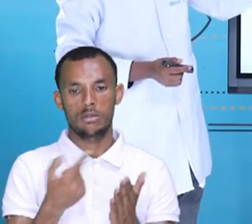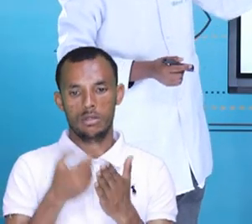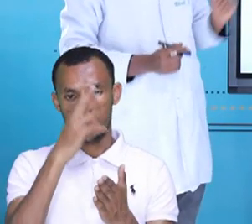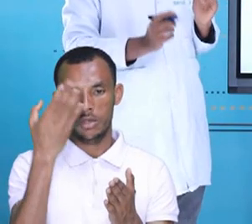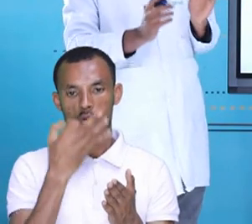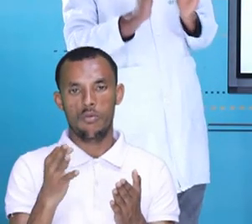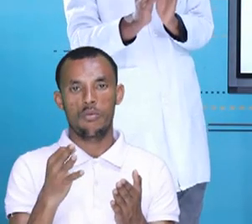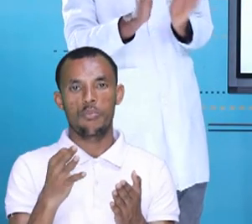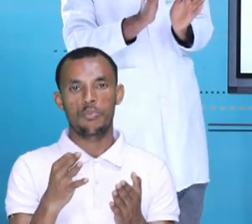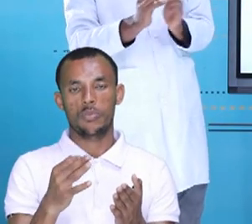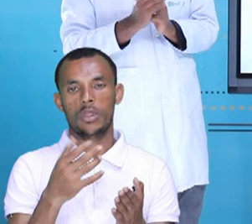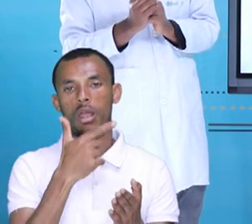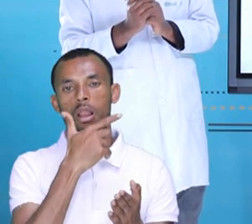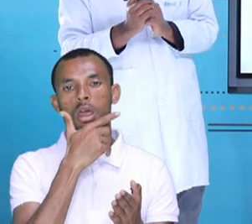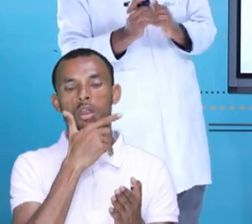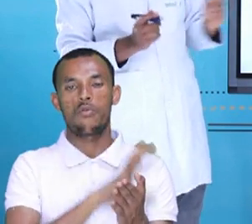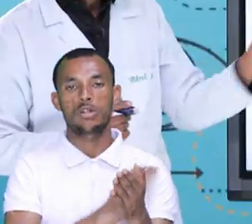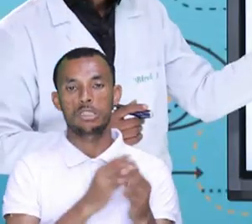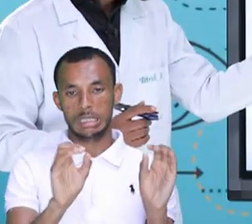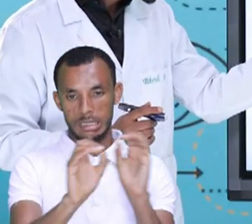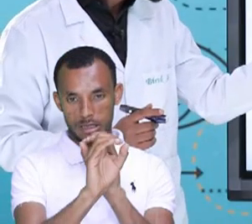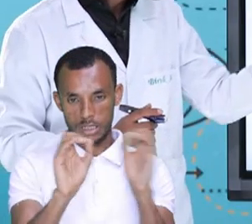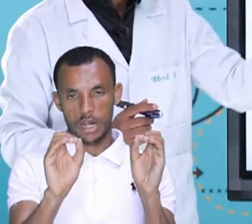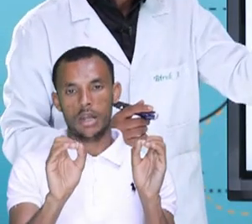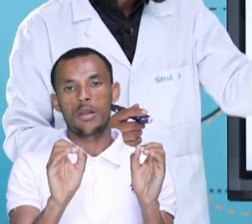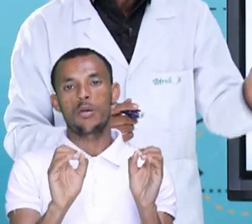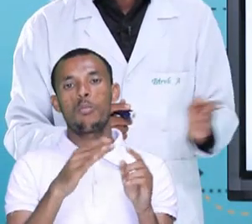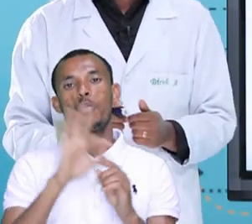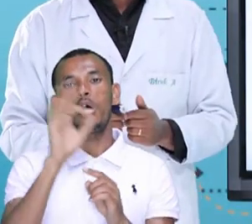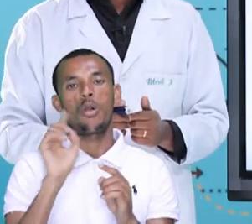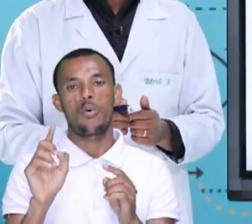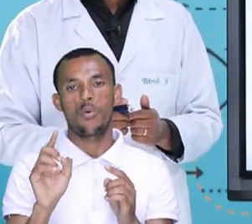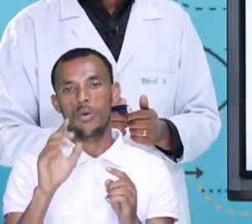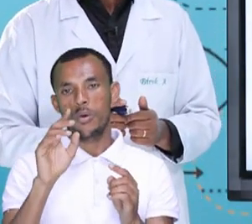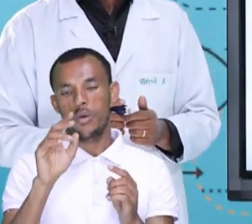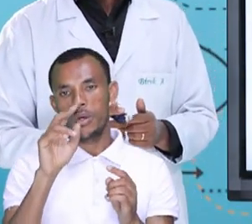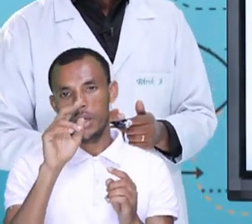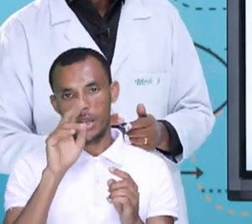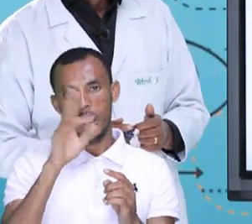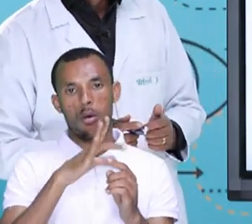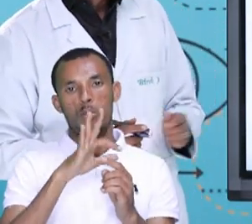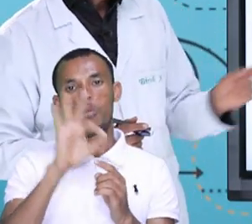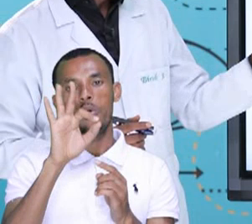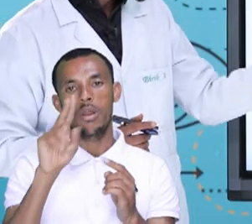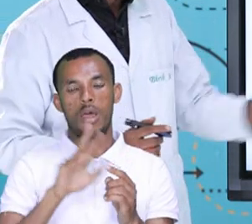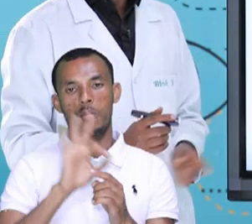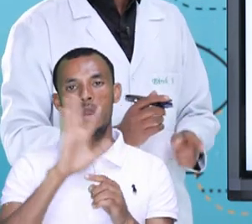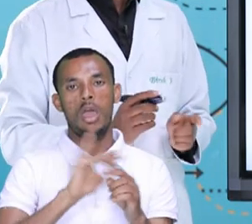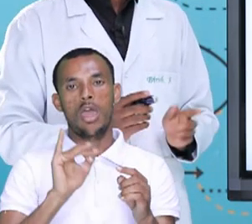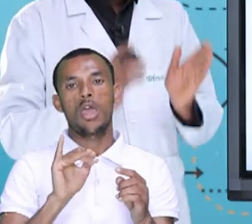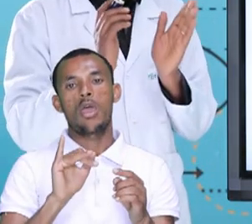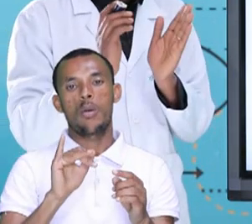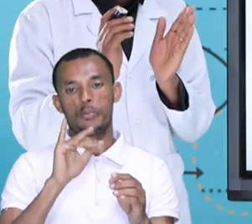case of London force, force of attraction between nonpolar molecules. In the case of dipole, force of attraction between polar molecules.